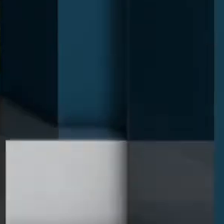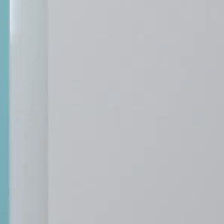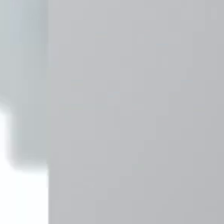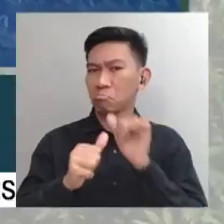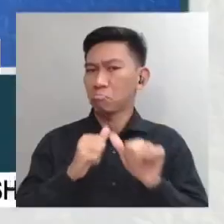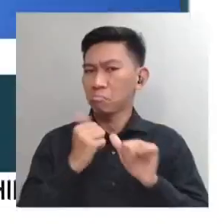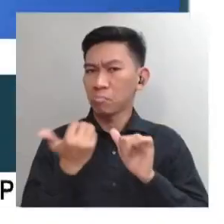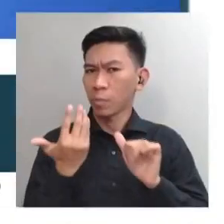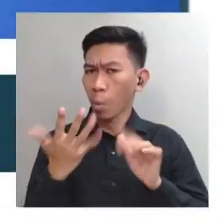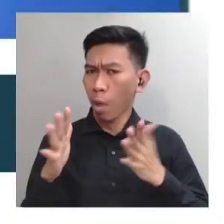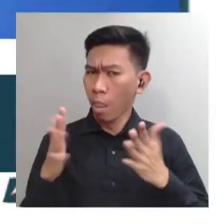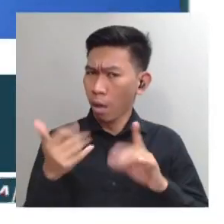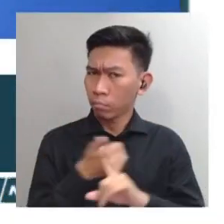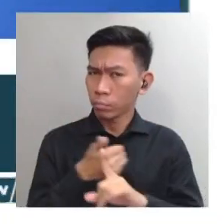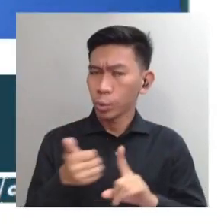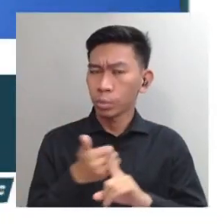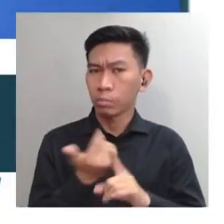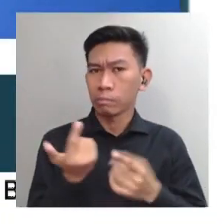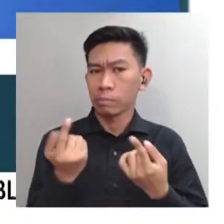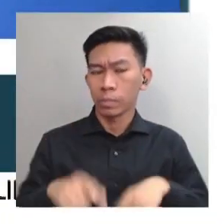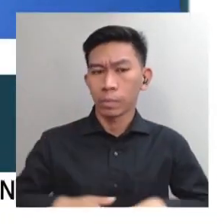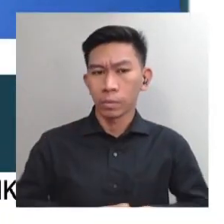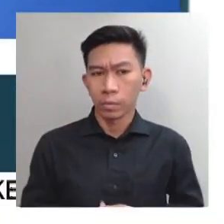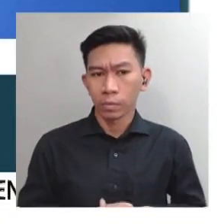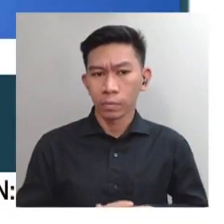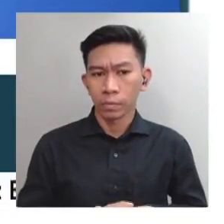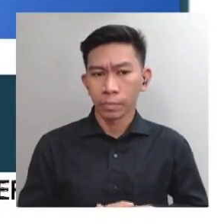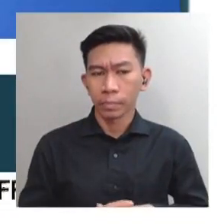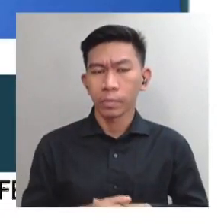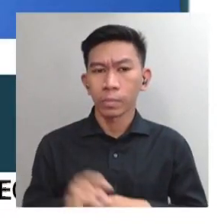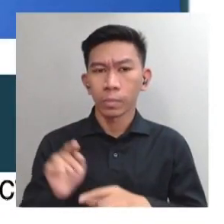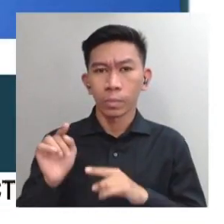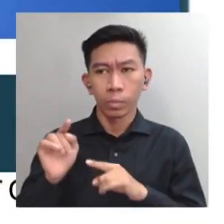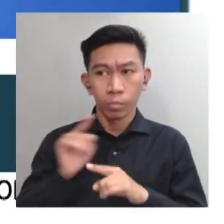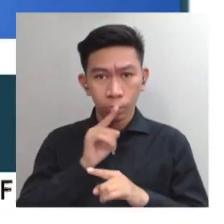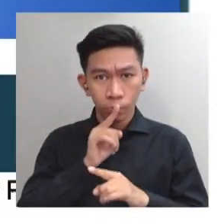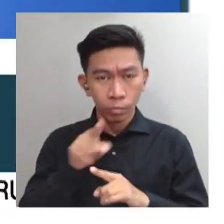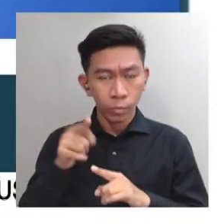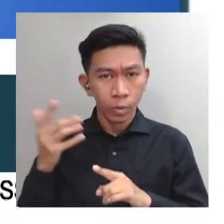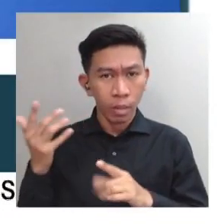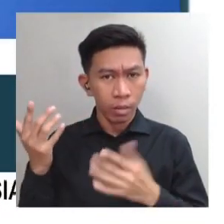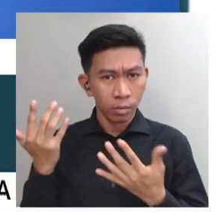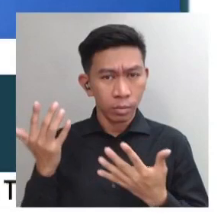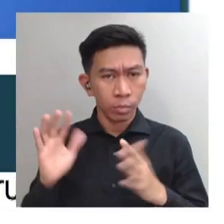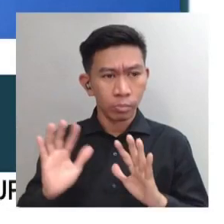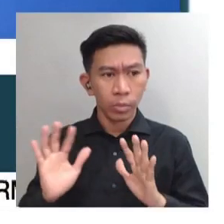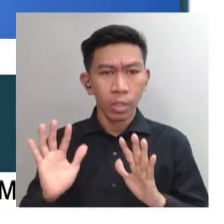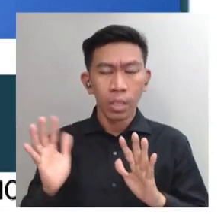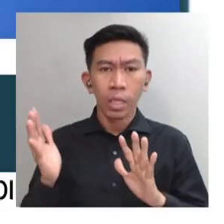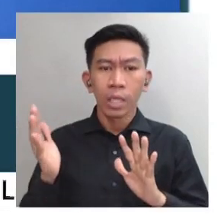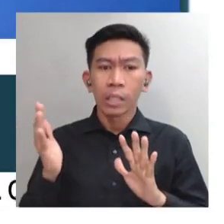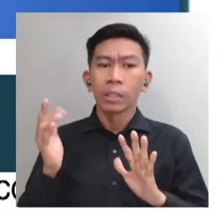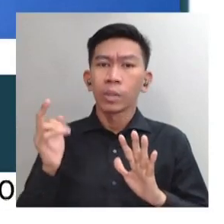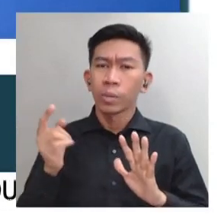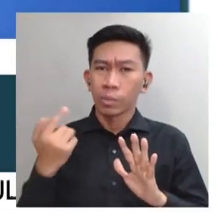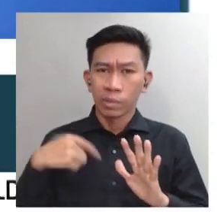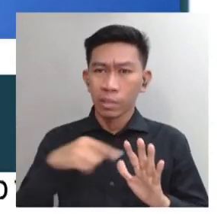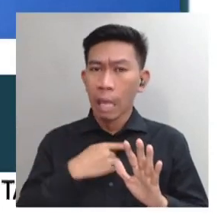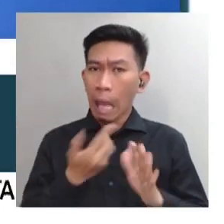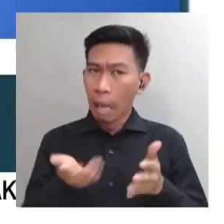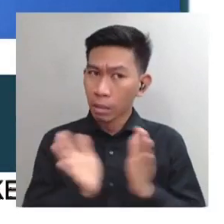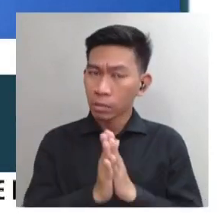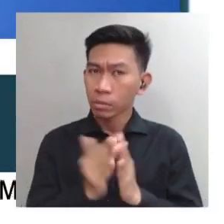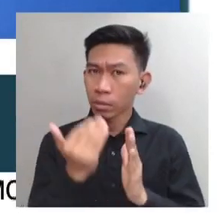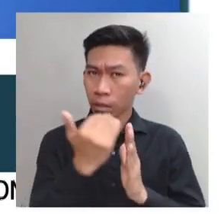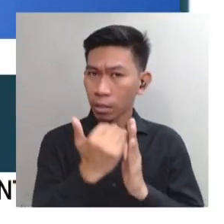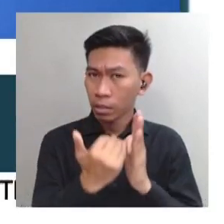When this came out, it was really taken out of context in a way because we are not asking for a list of members of